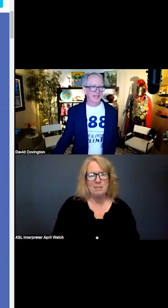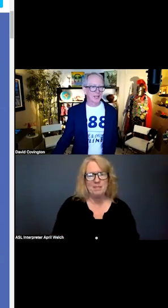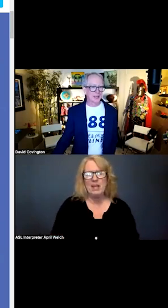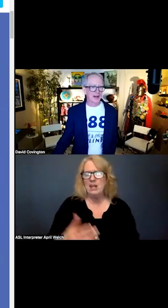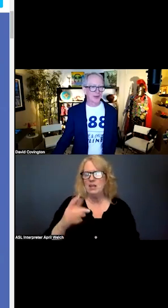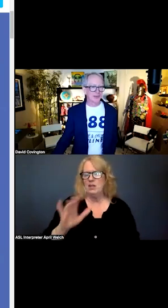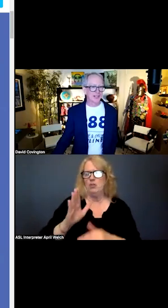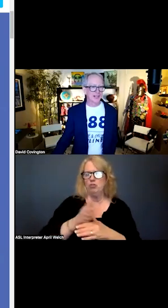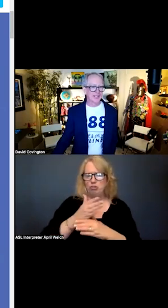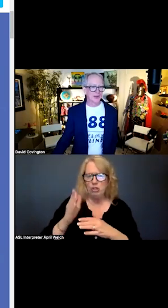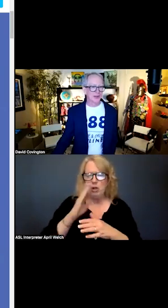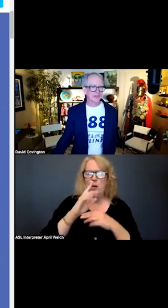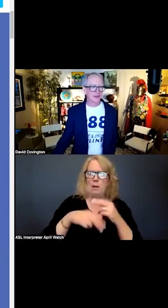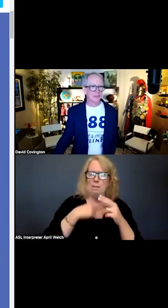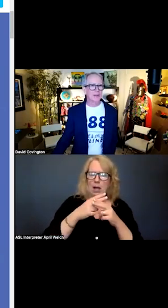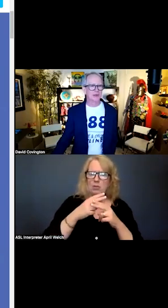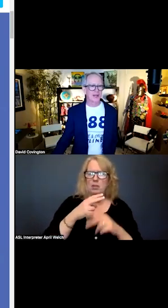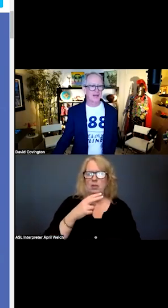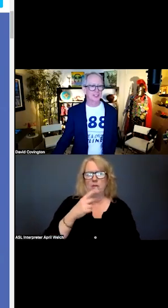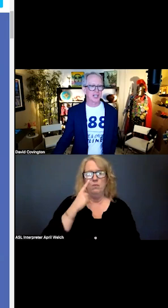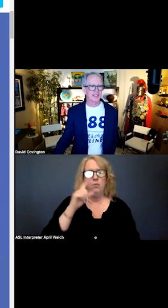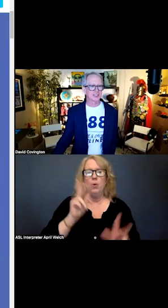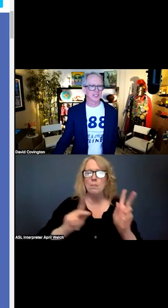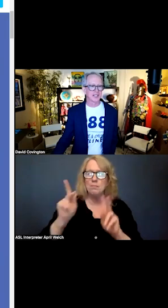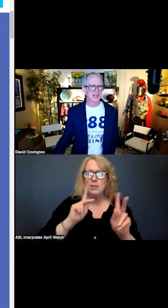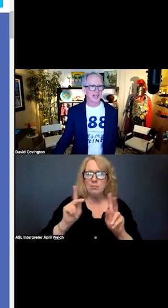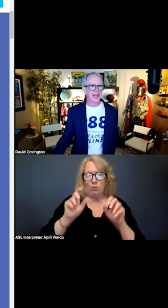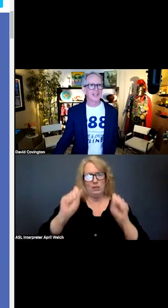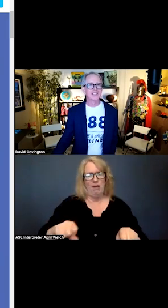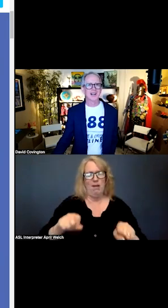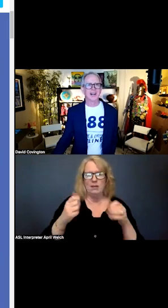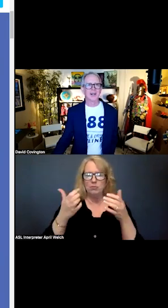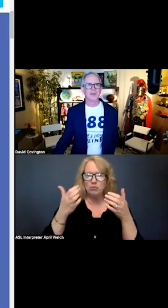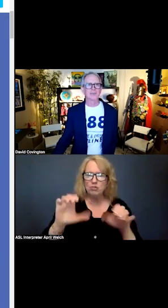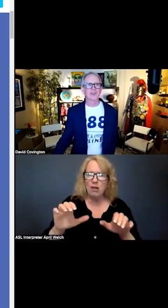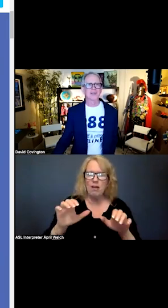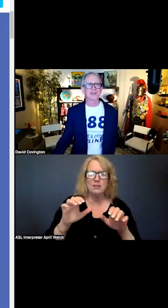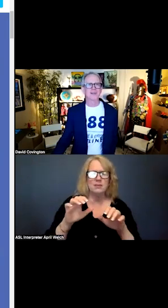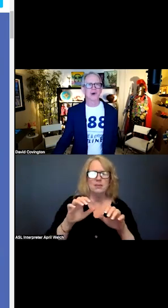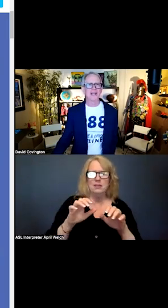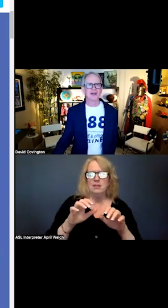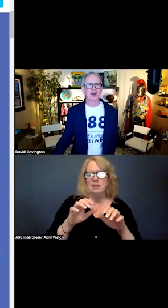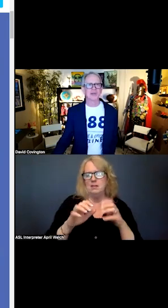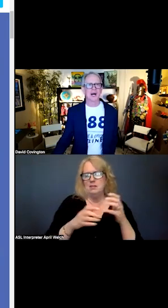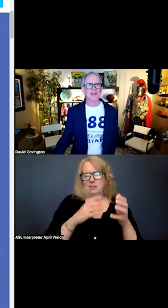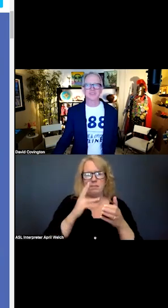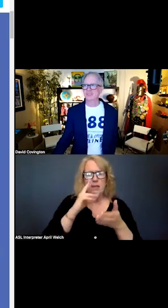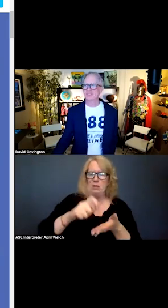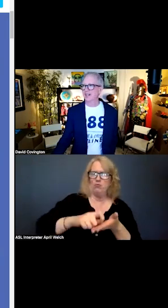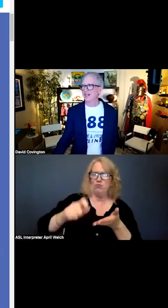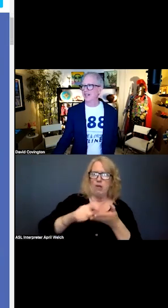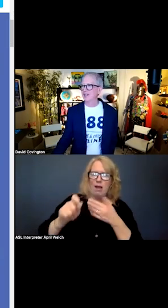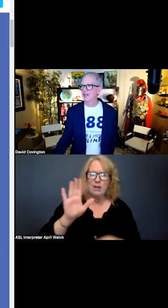sharing about in order for people to have a chance at writing their own